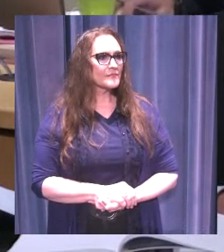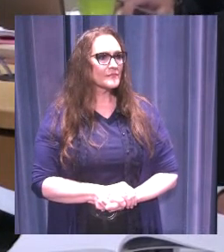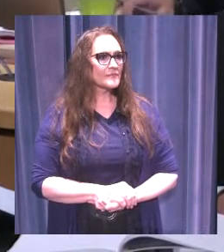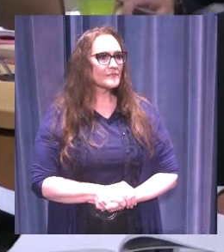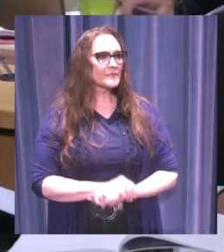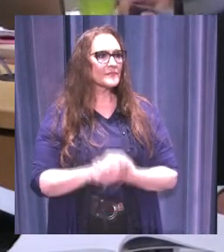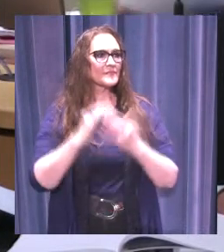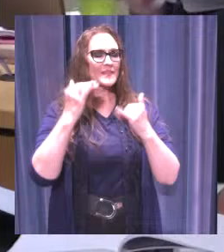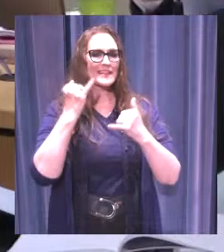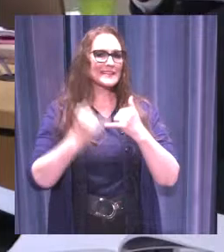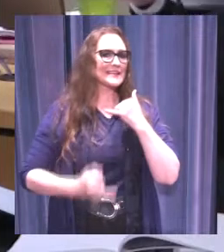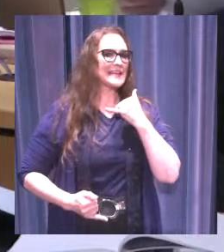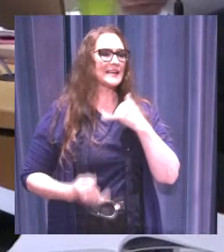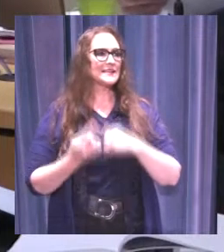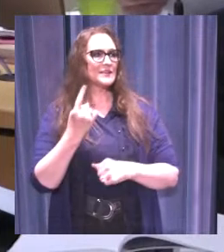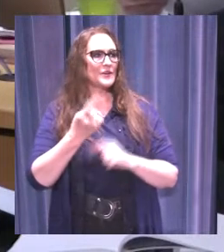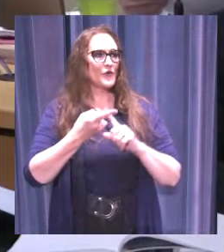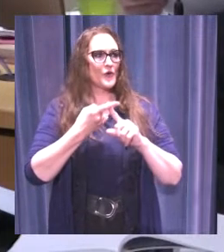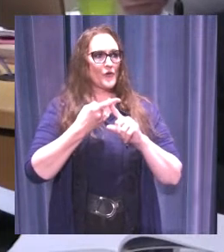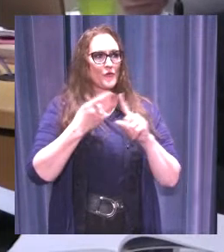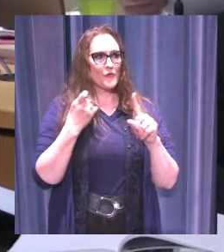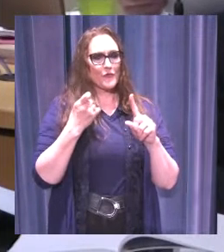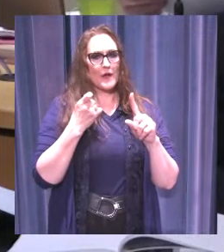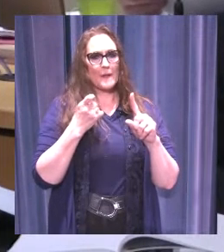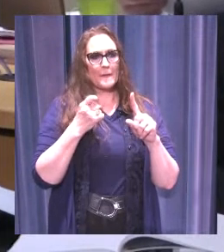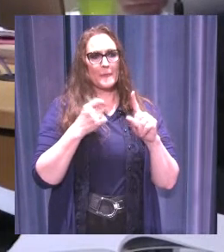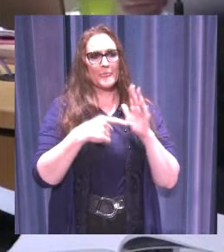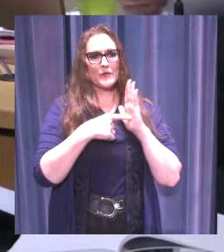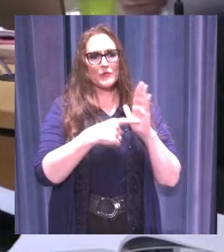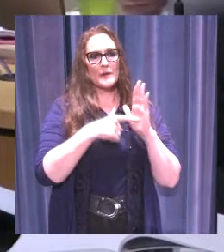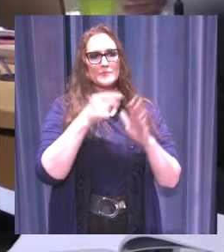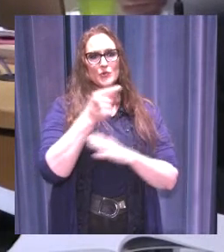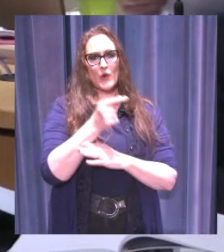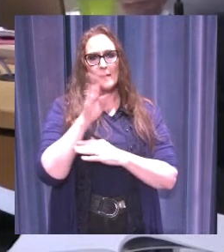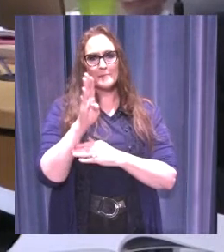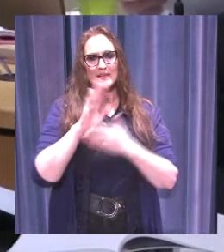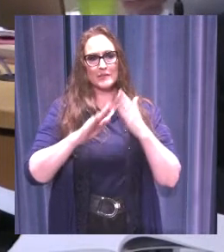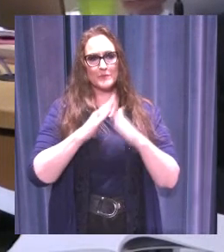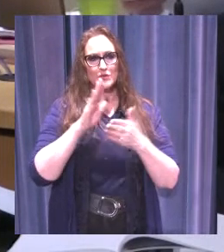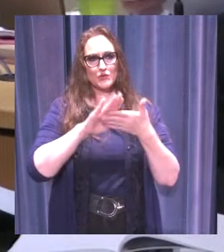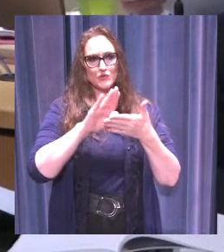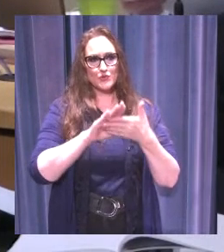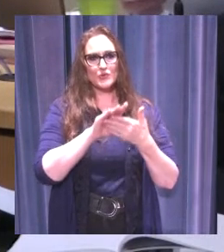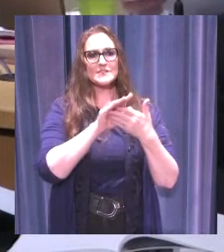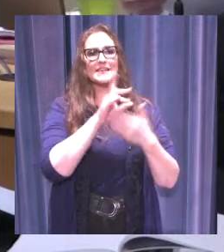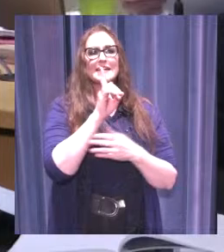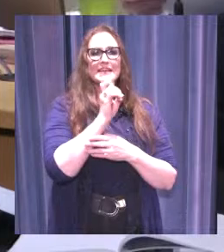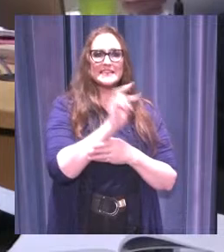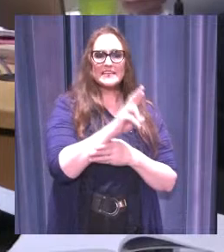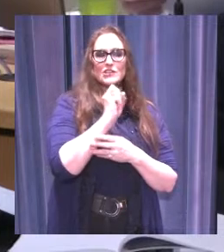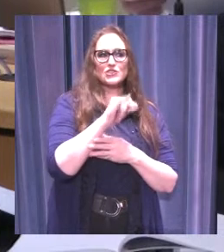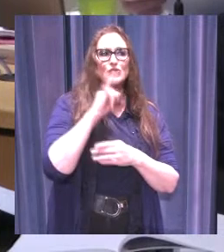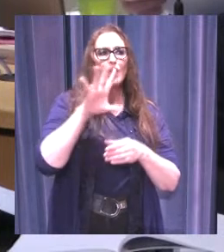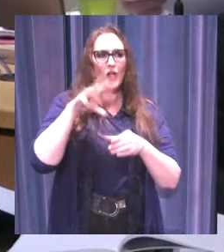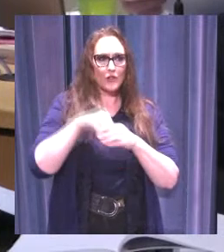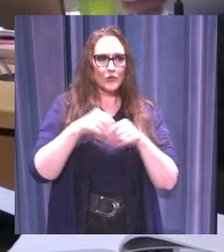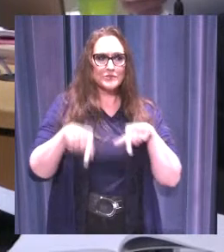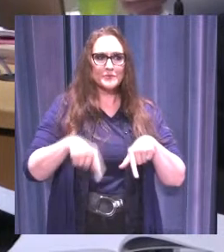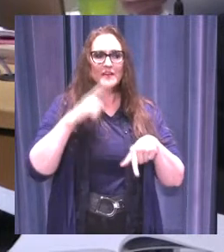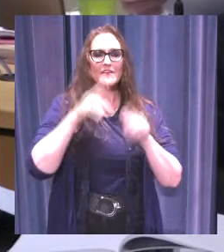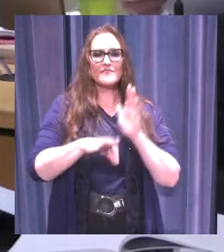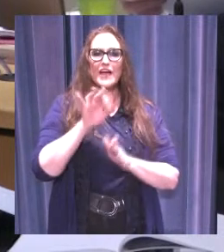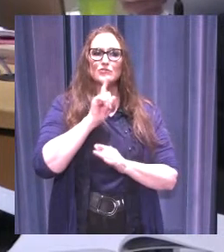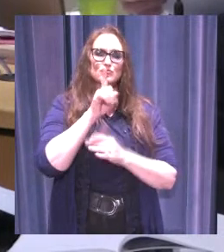And then the last is from representing Grand Blanc Community Schools. "Dear Sir, Madam, enclosed herewith, please find